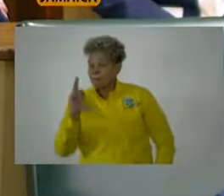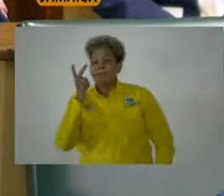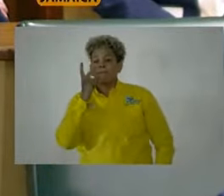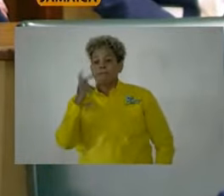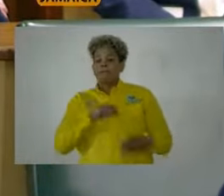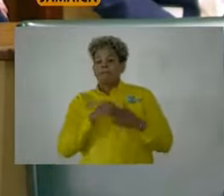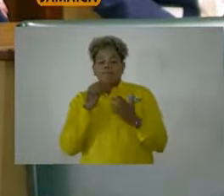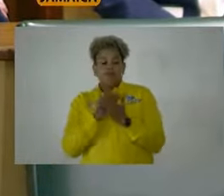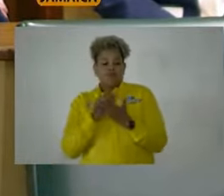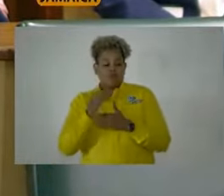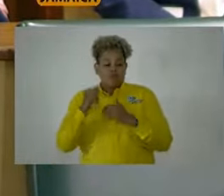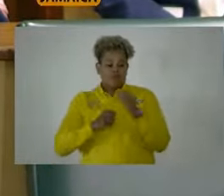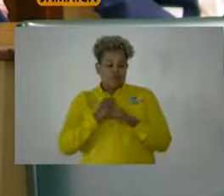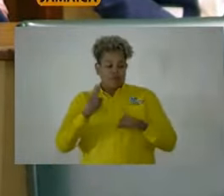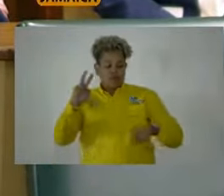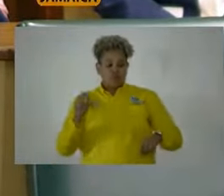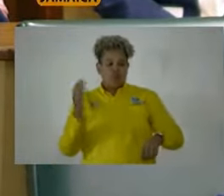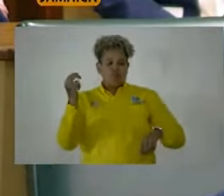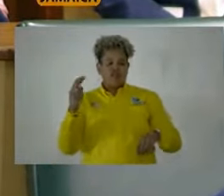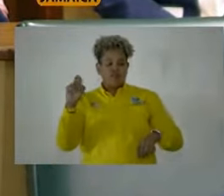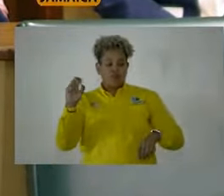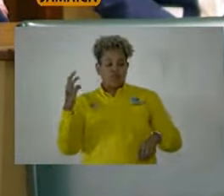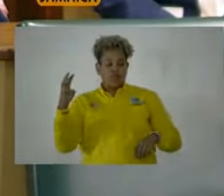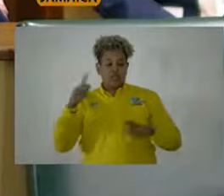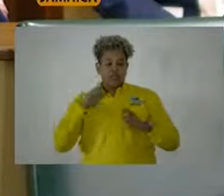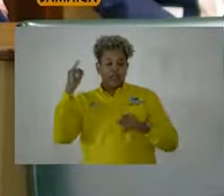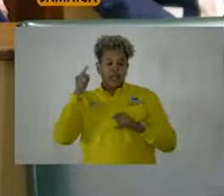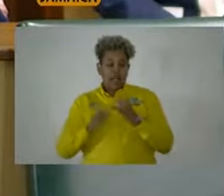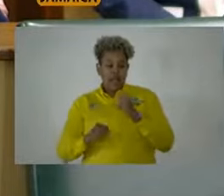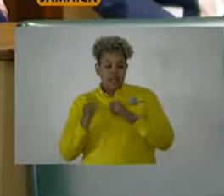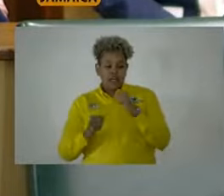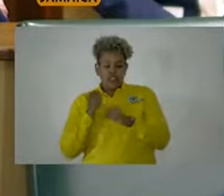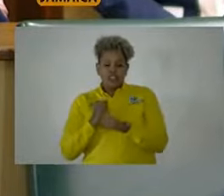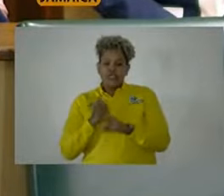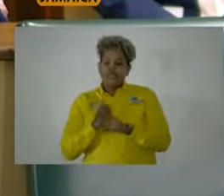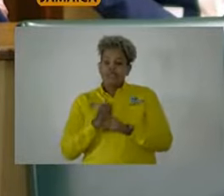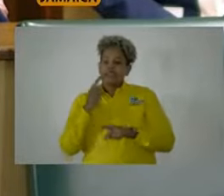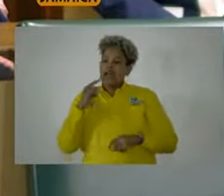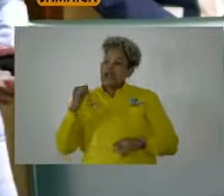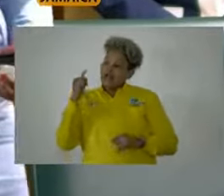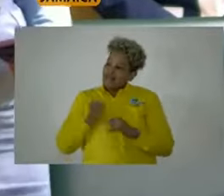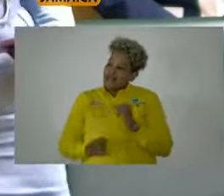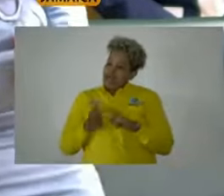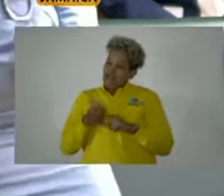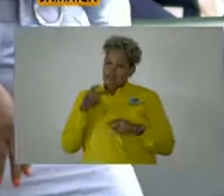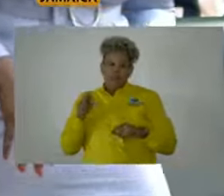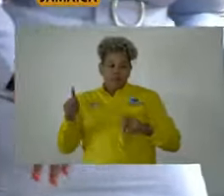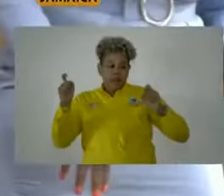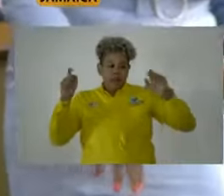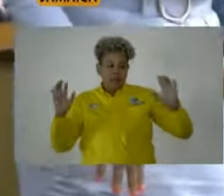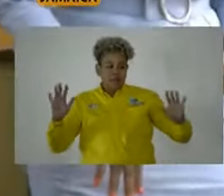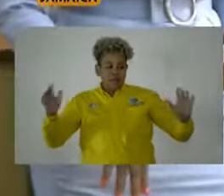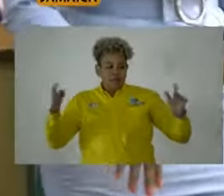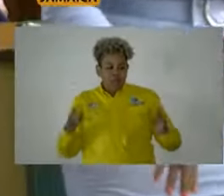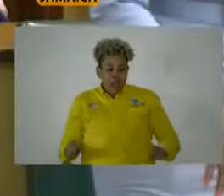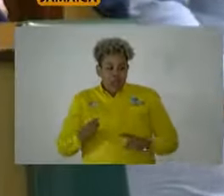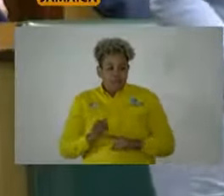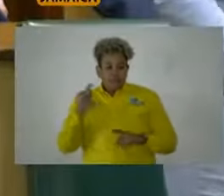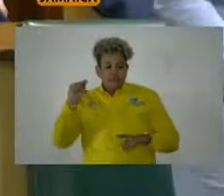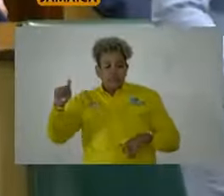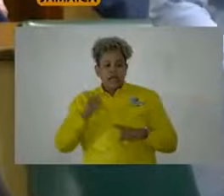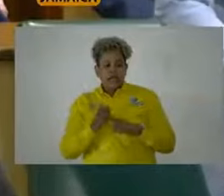fiscal year 2015-16, which was the last year of the last PNP administration, the